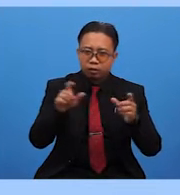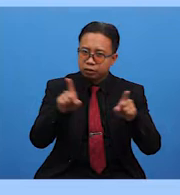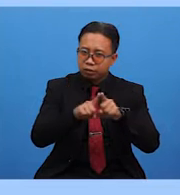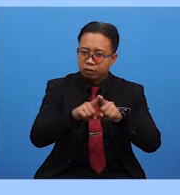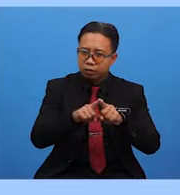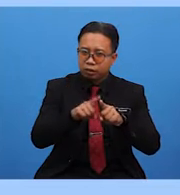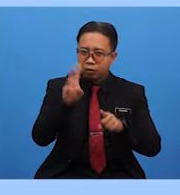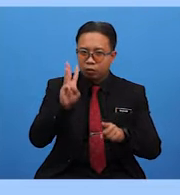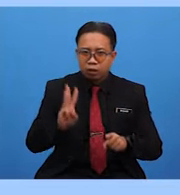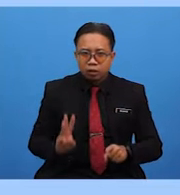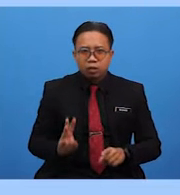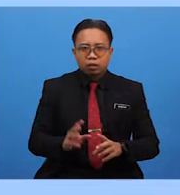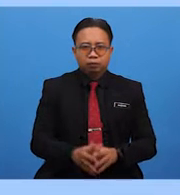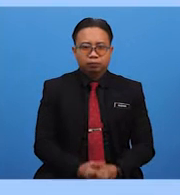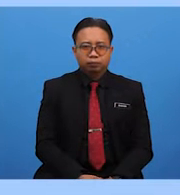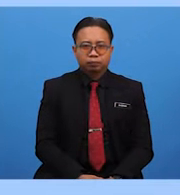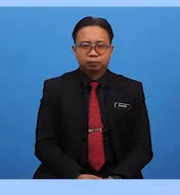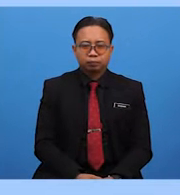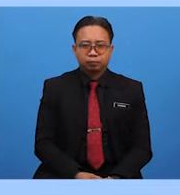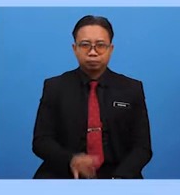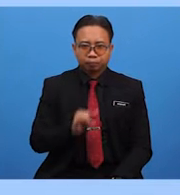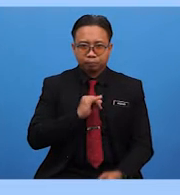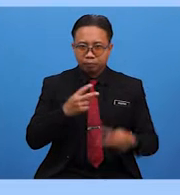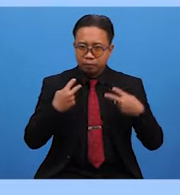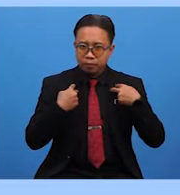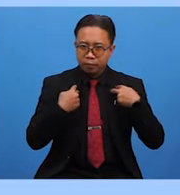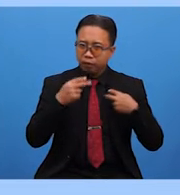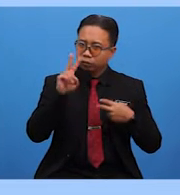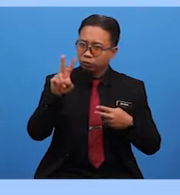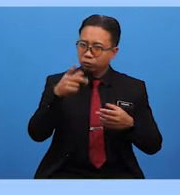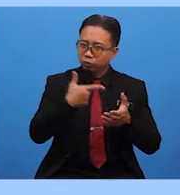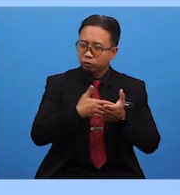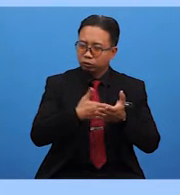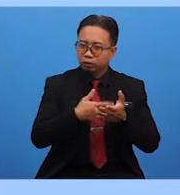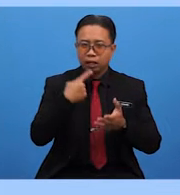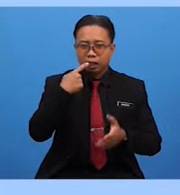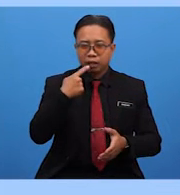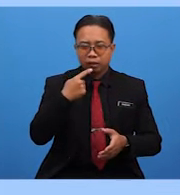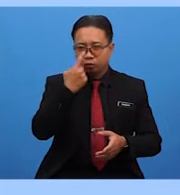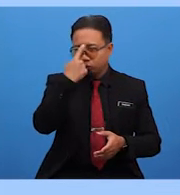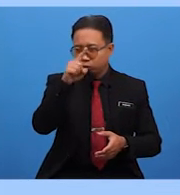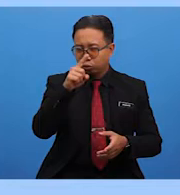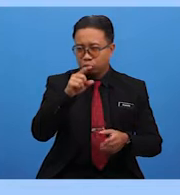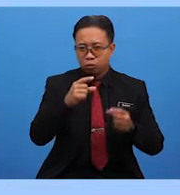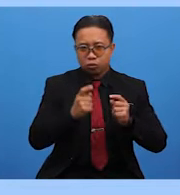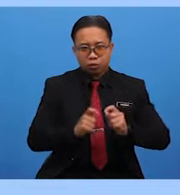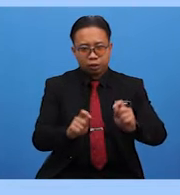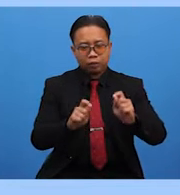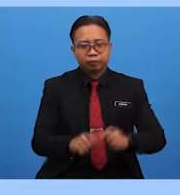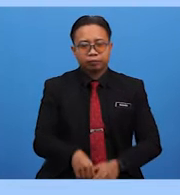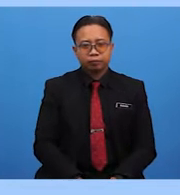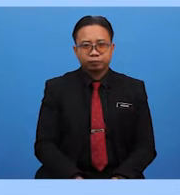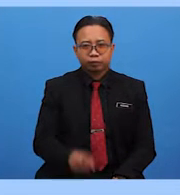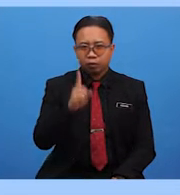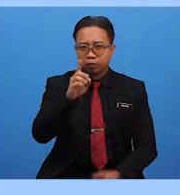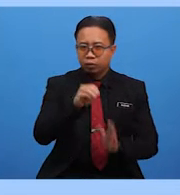That, this, and that. I have 2 more sets of tongue twisters for you to try out. Let me give